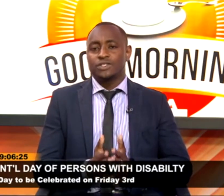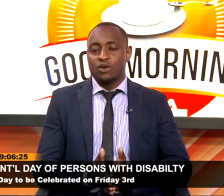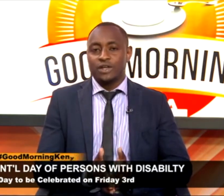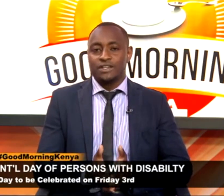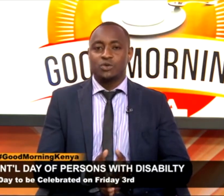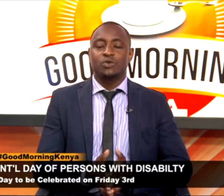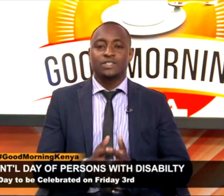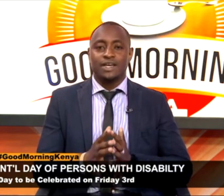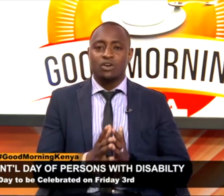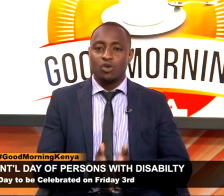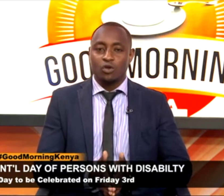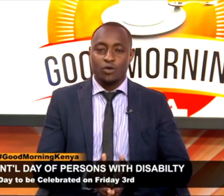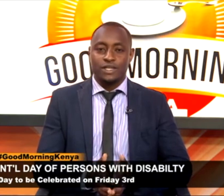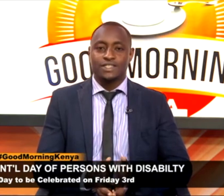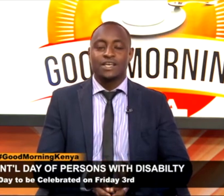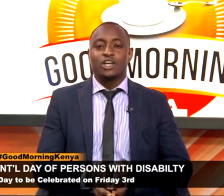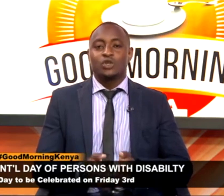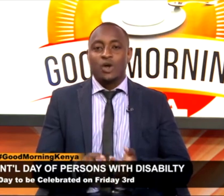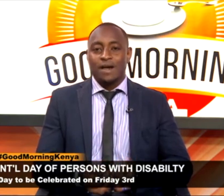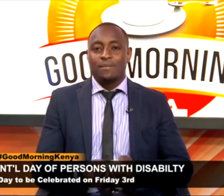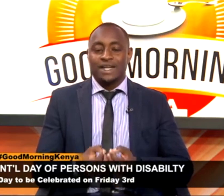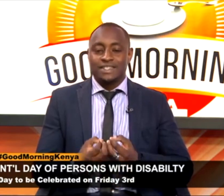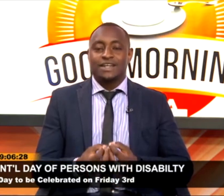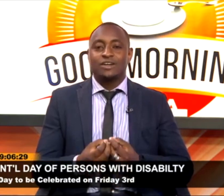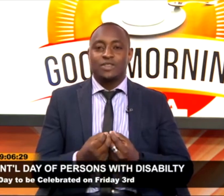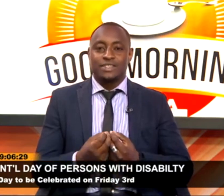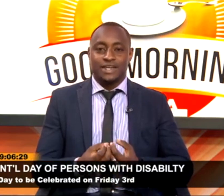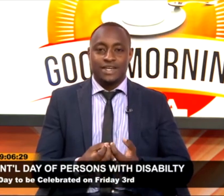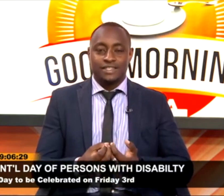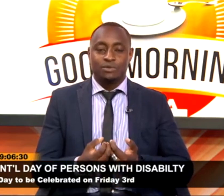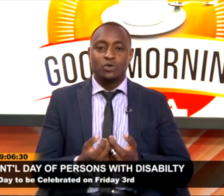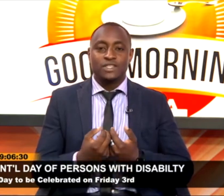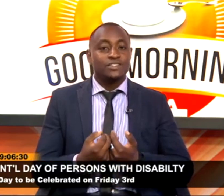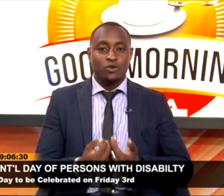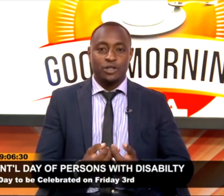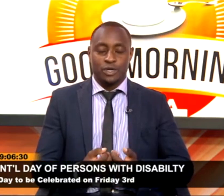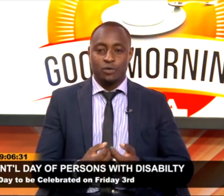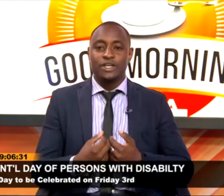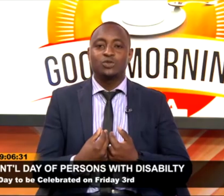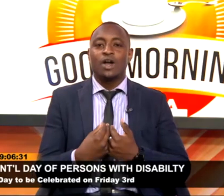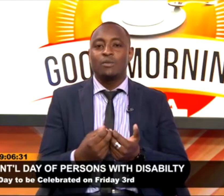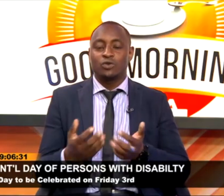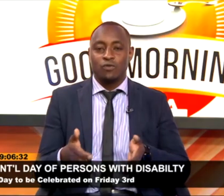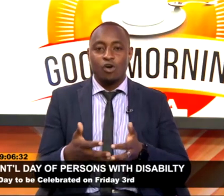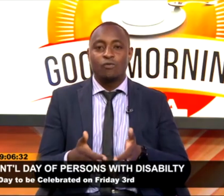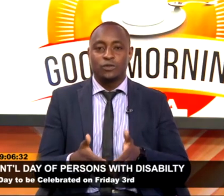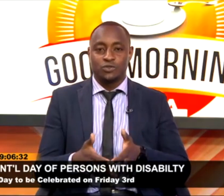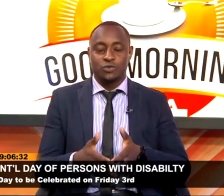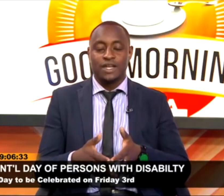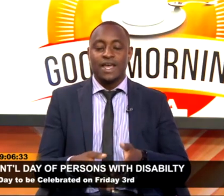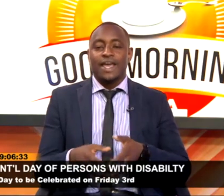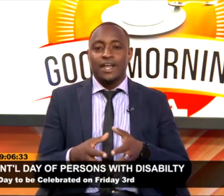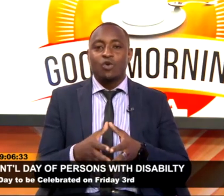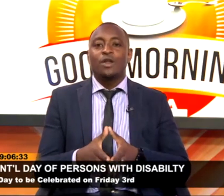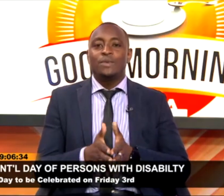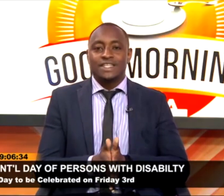primary schools, secondary schools, local authorities, to come and interact with this reality, because that's the only way. We need to come out of our comfort